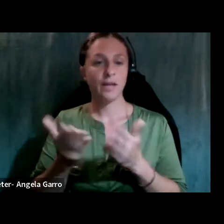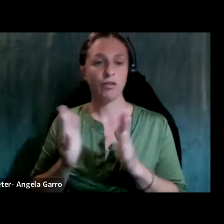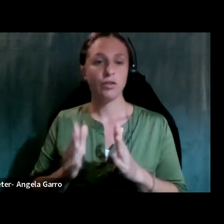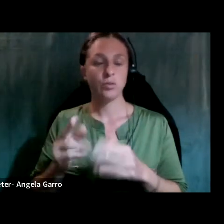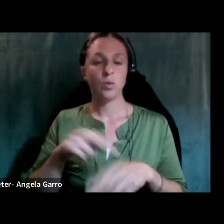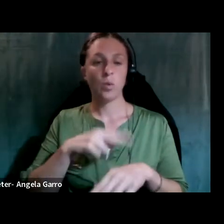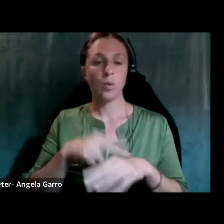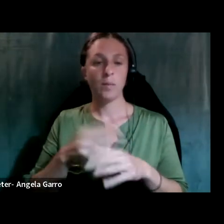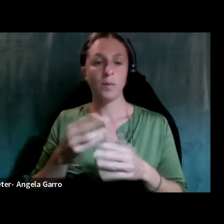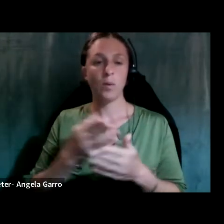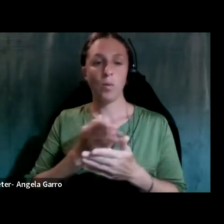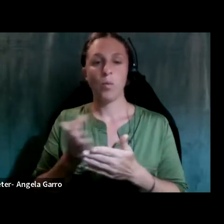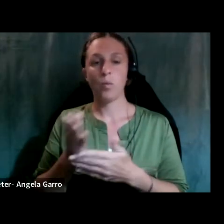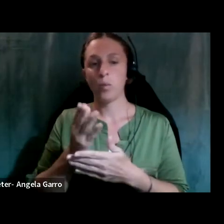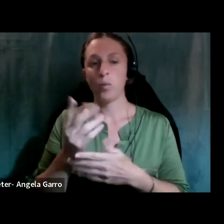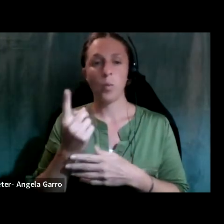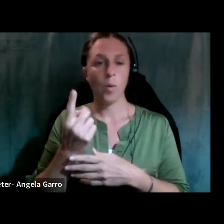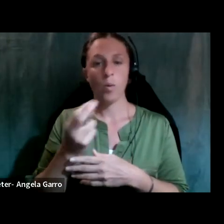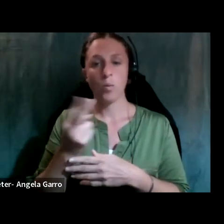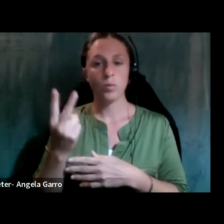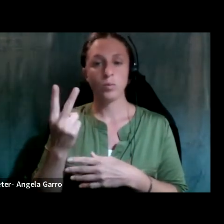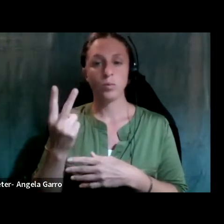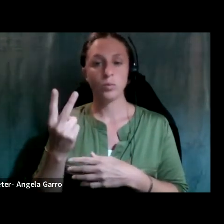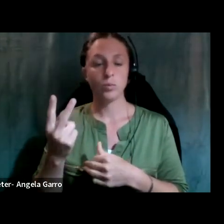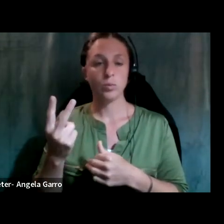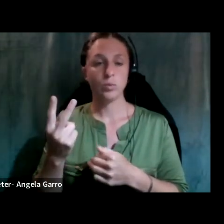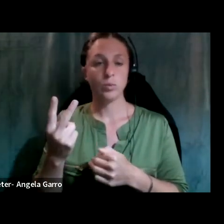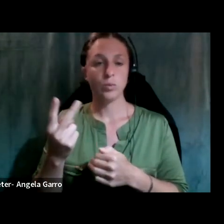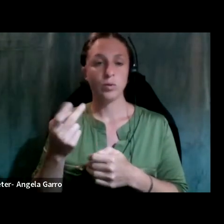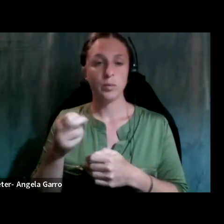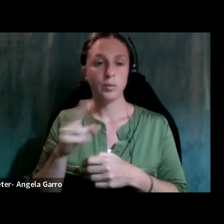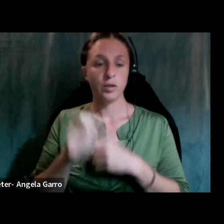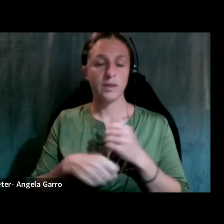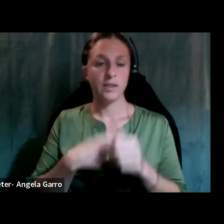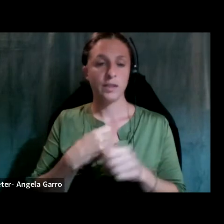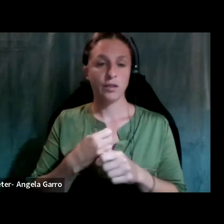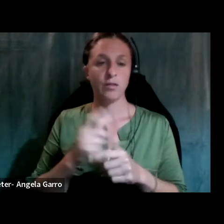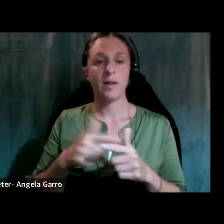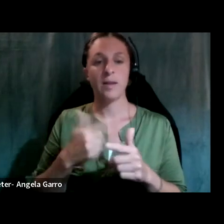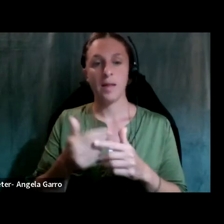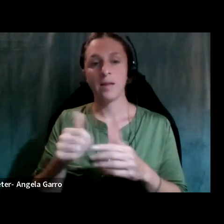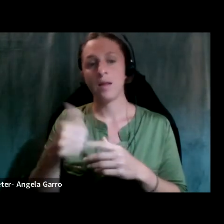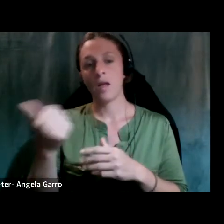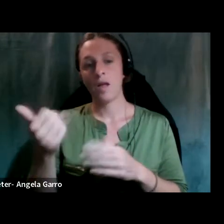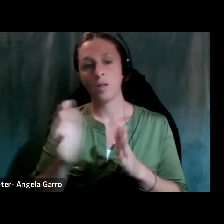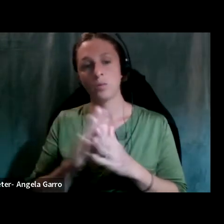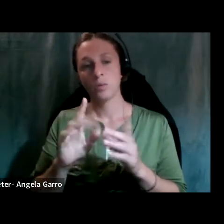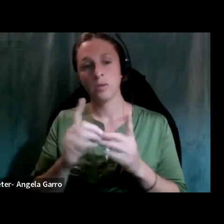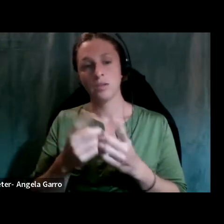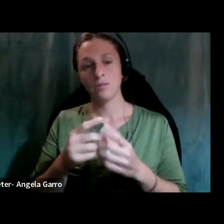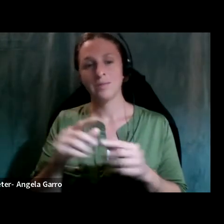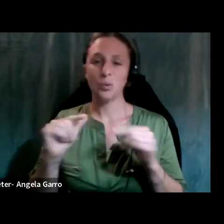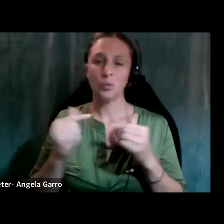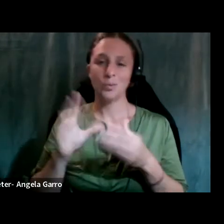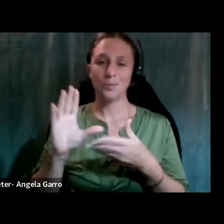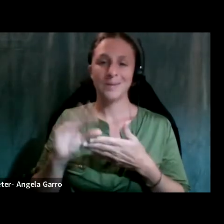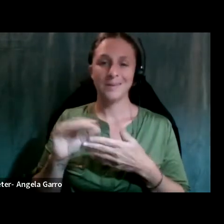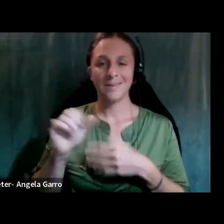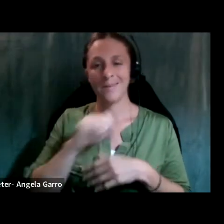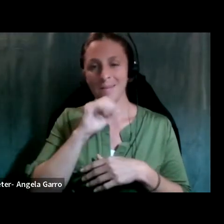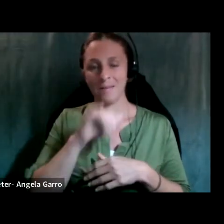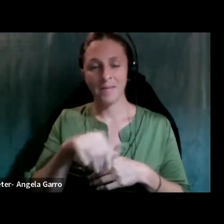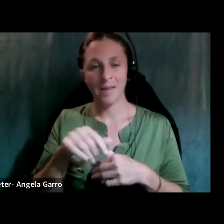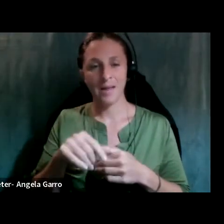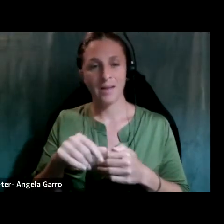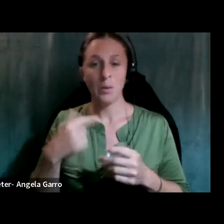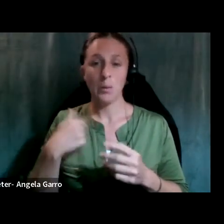go through, 1 or 2 a year, and then the other school districts. Group discount. I love it. Exactly. And the other districts